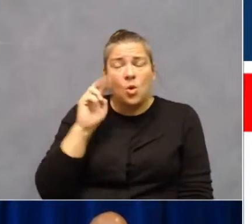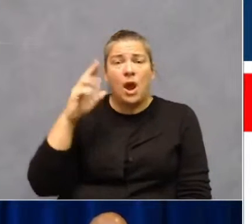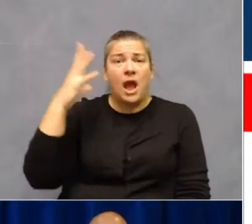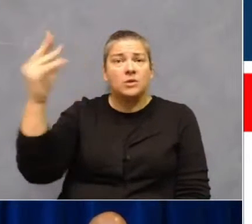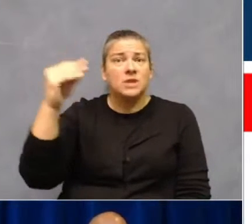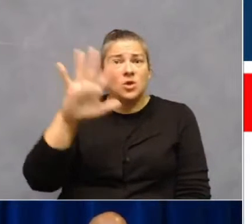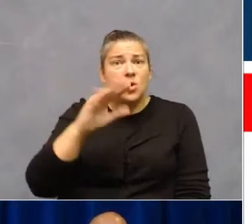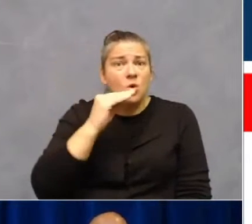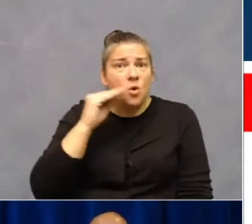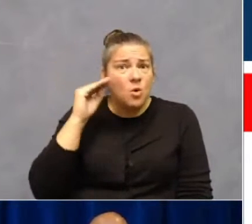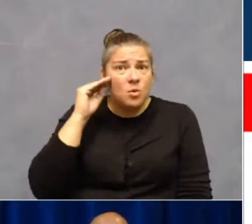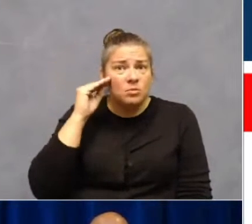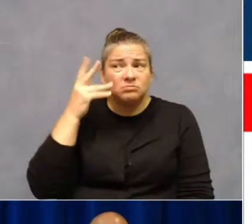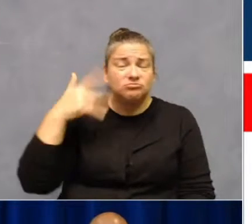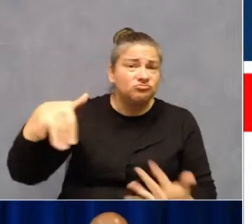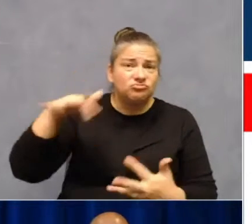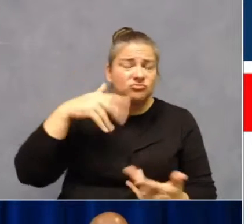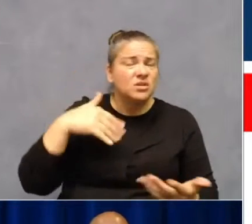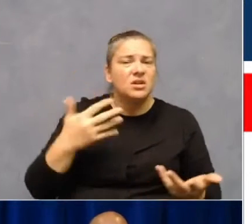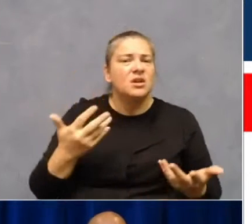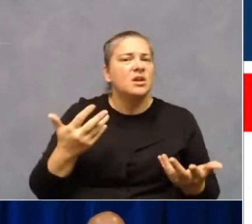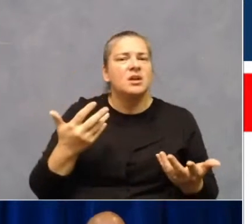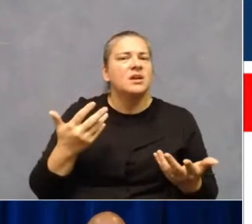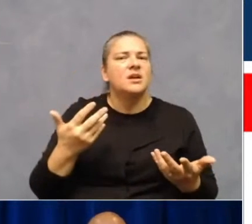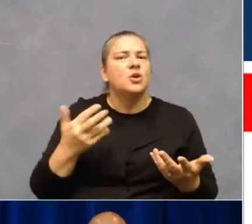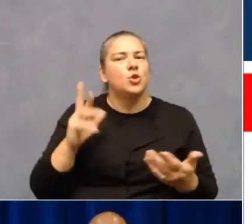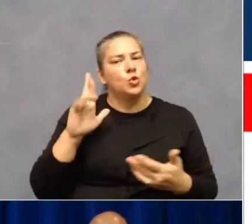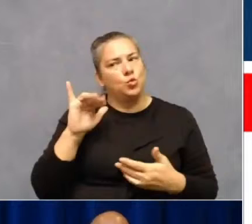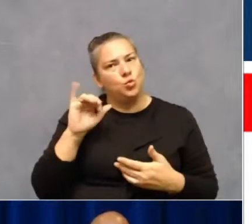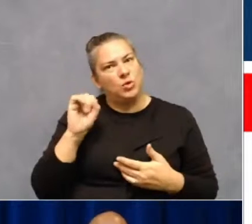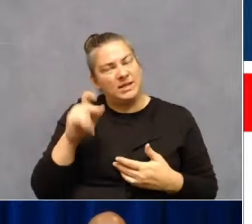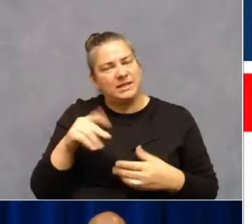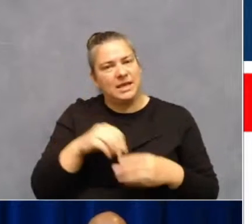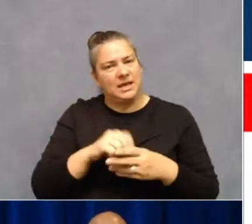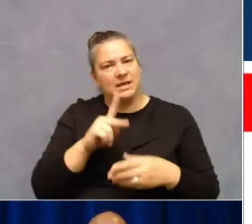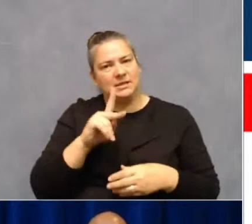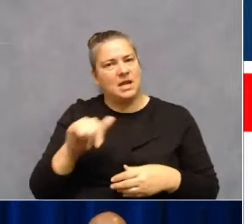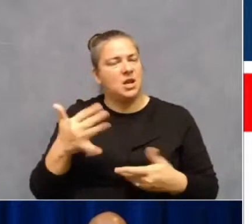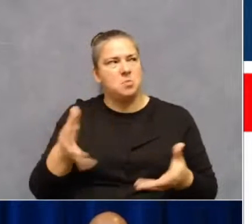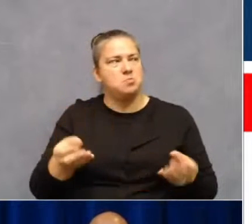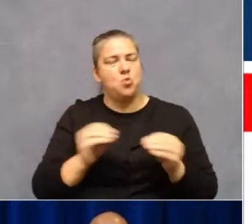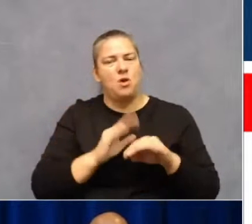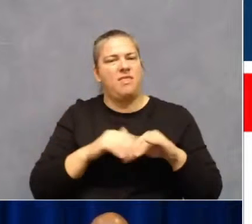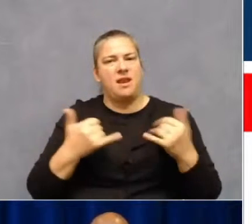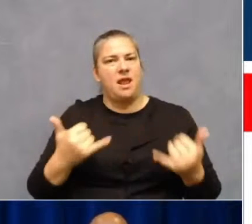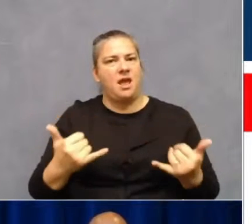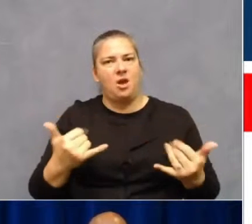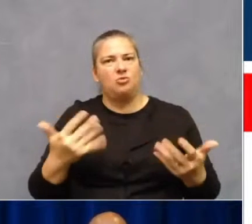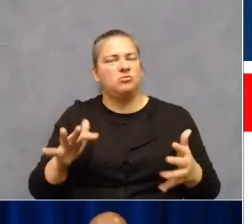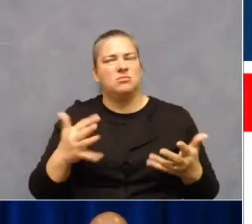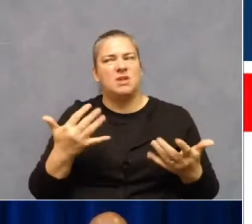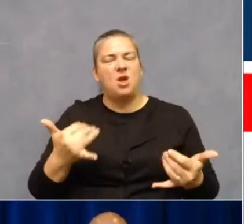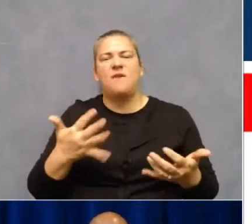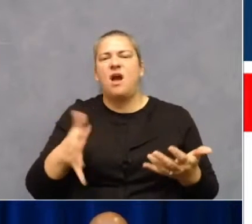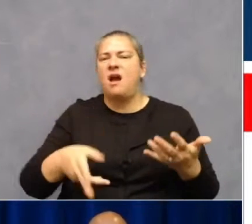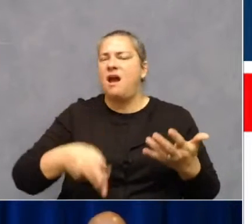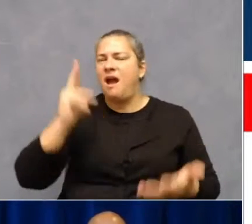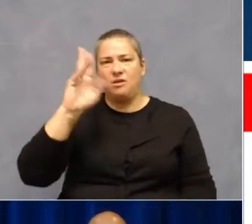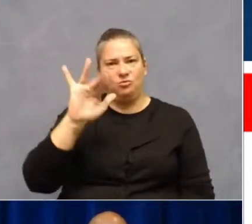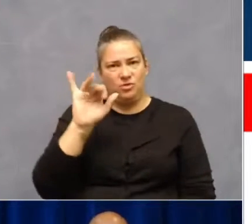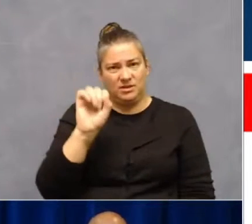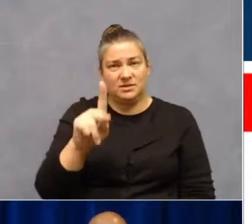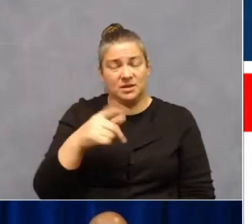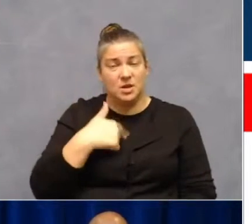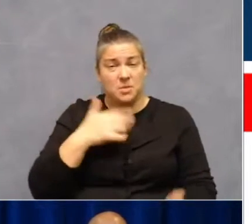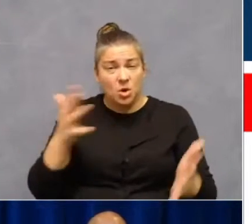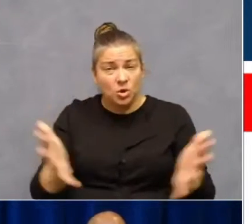the risk of you getting infected in the state of Kentucky has never been higher than it is today. And so I have to urge, if you're listening to this,